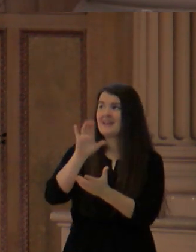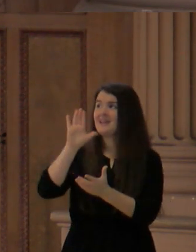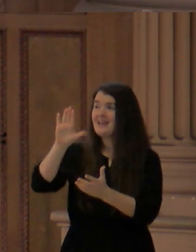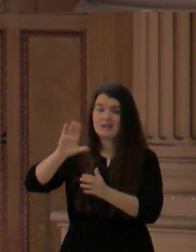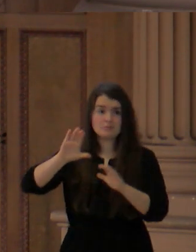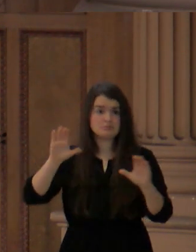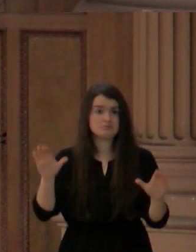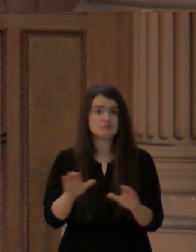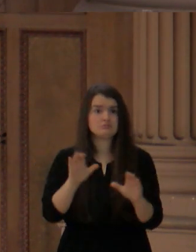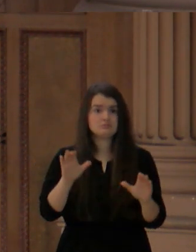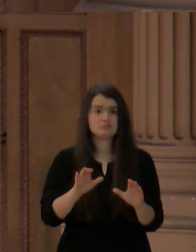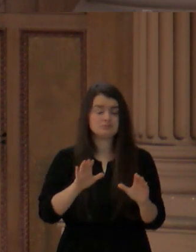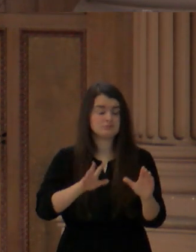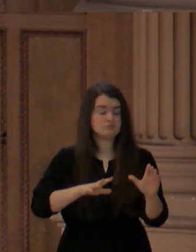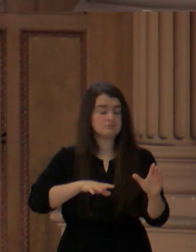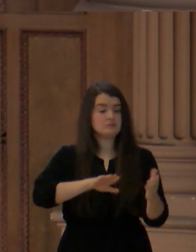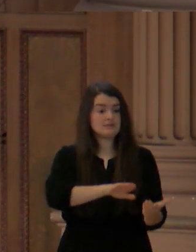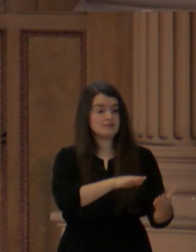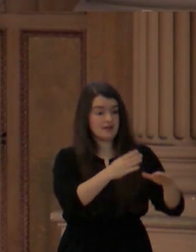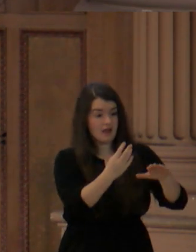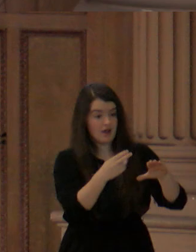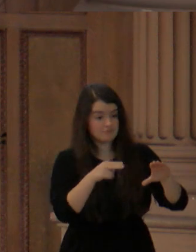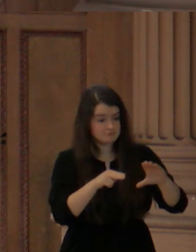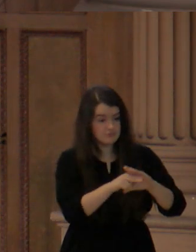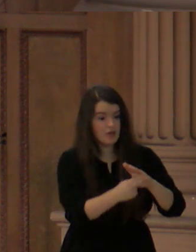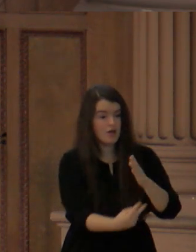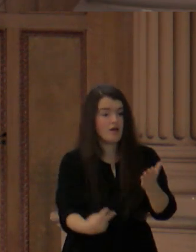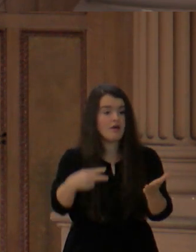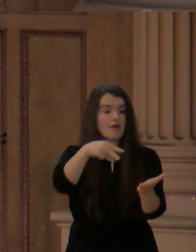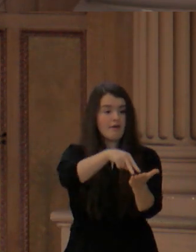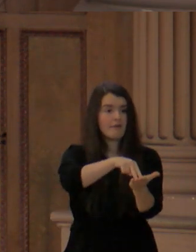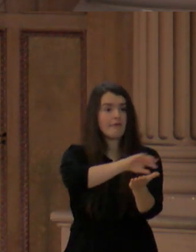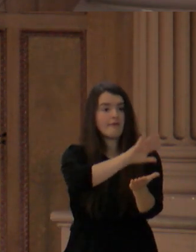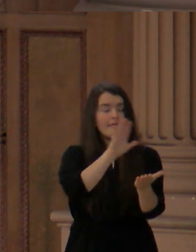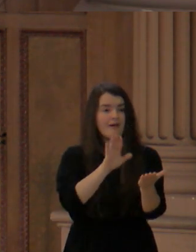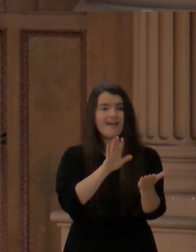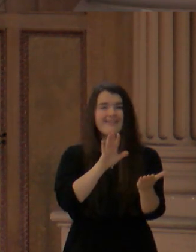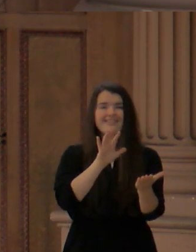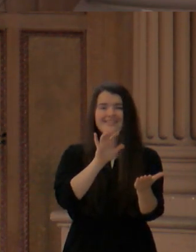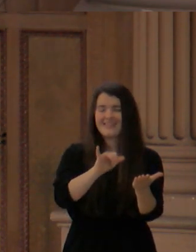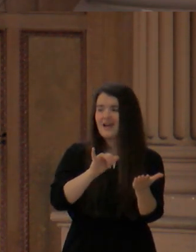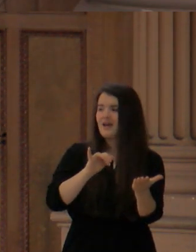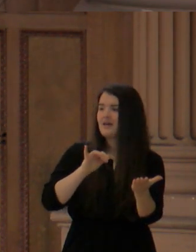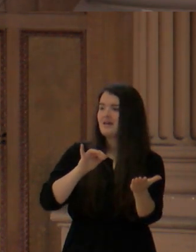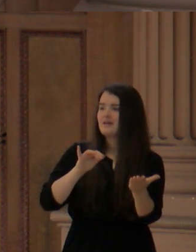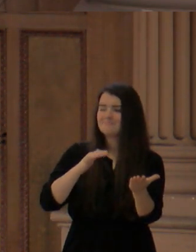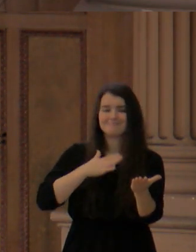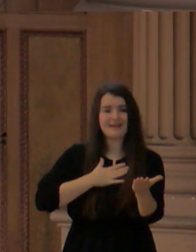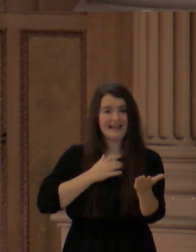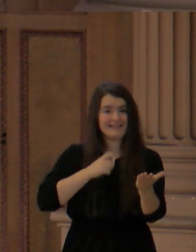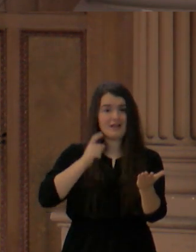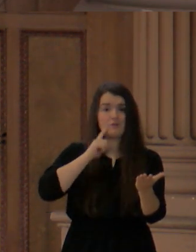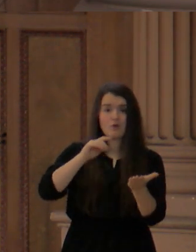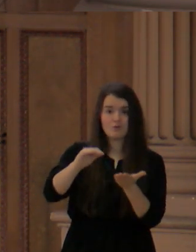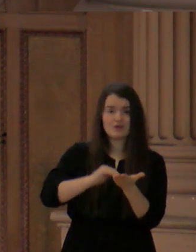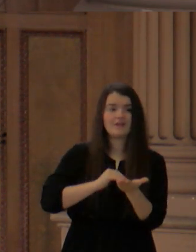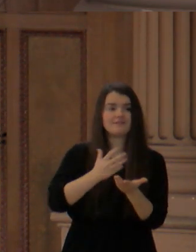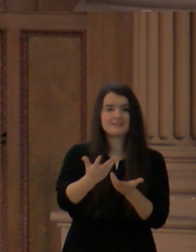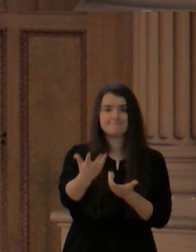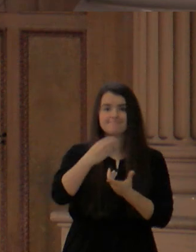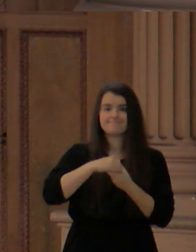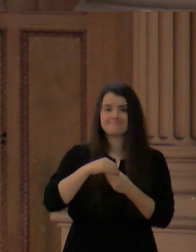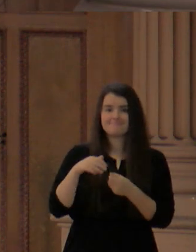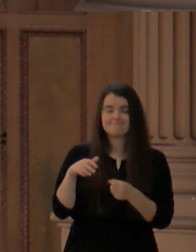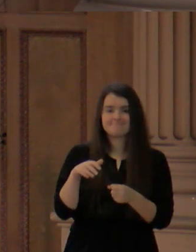as he died and was buried and rose again is what we need for forgiveness and hope and future when we believe